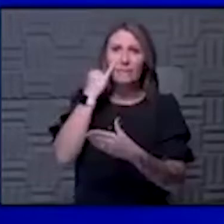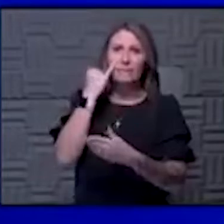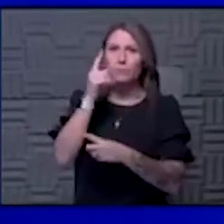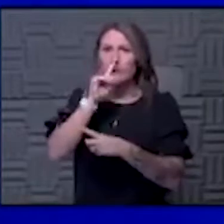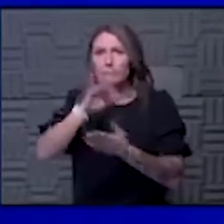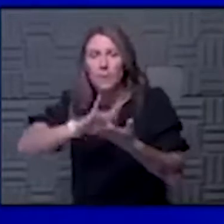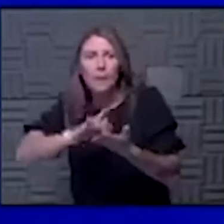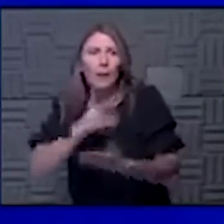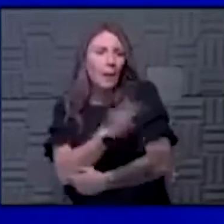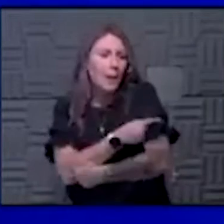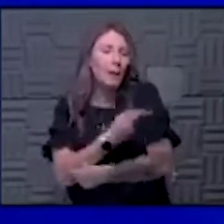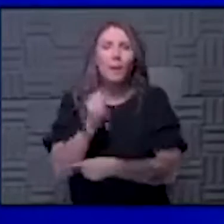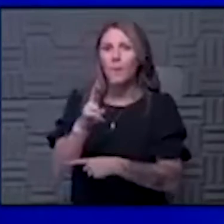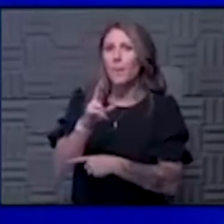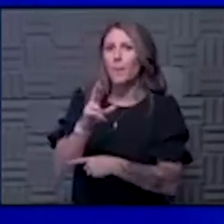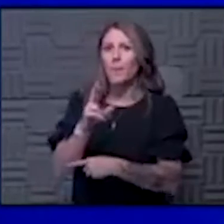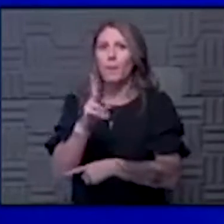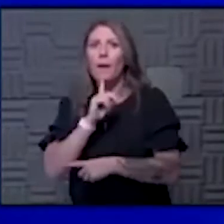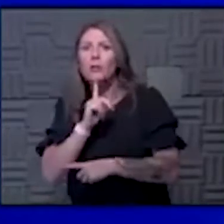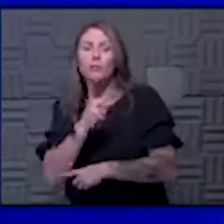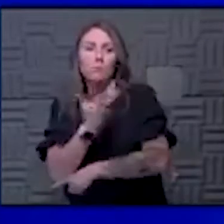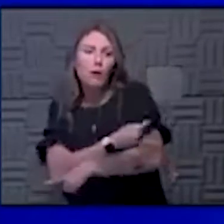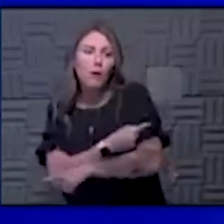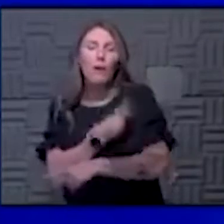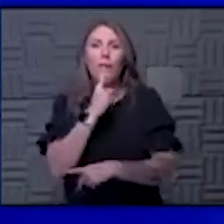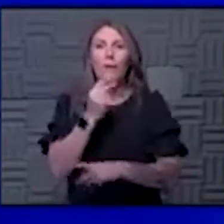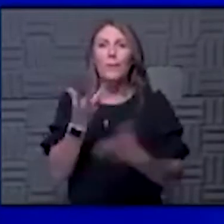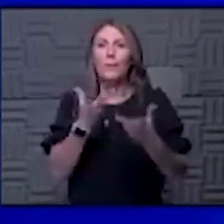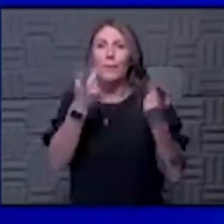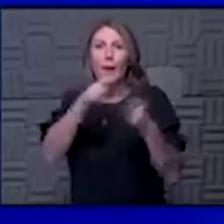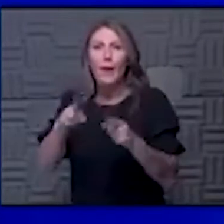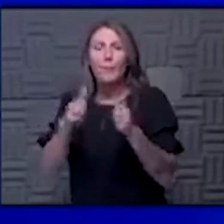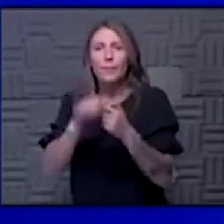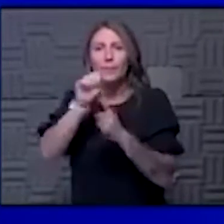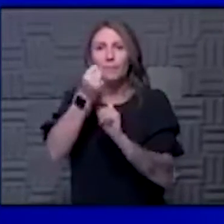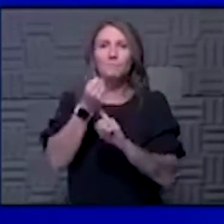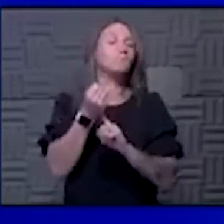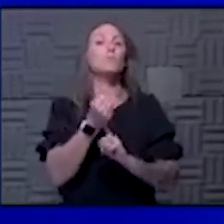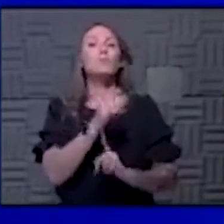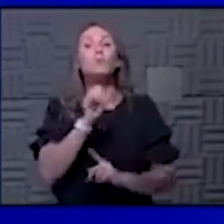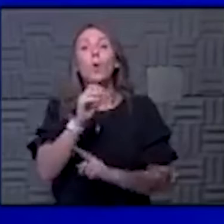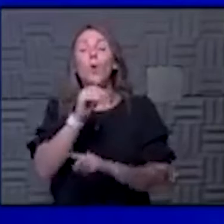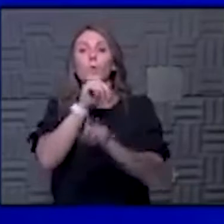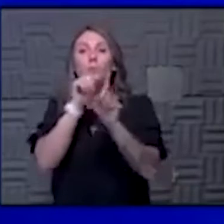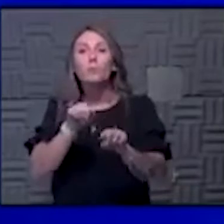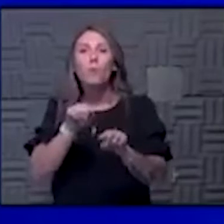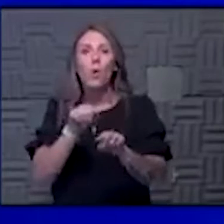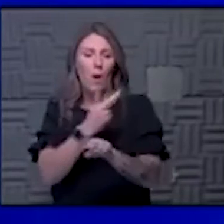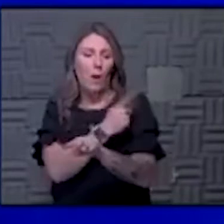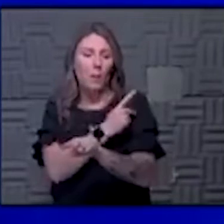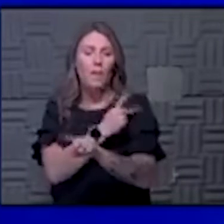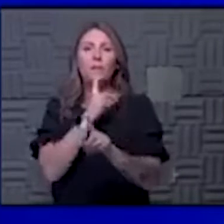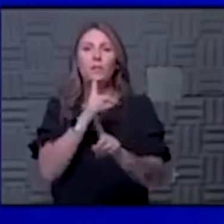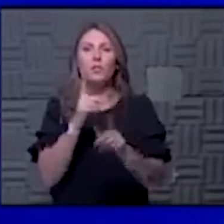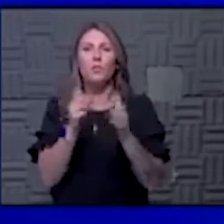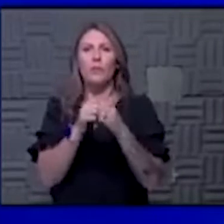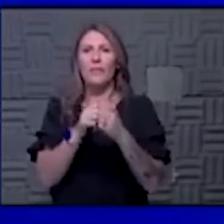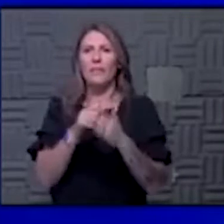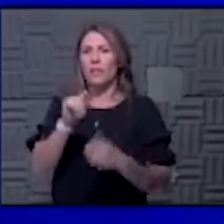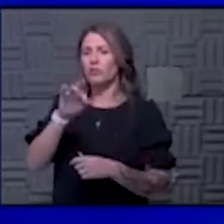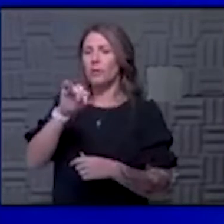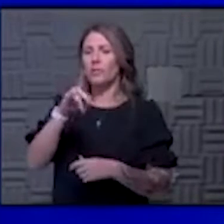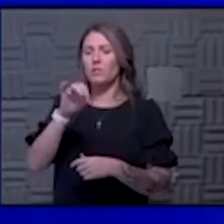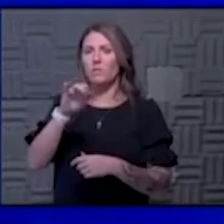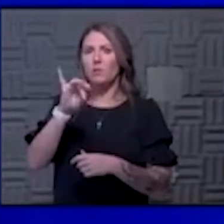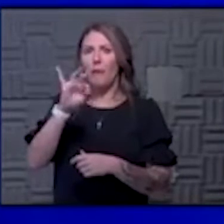arm? What had happened? What's the incidence of that complication? So, for example, it was reported that there was a patient with what's called transverse myelitis in the spinal